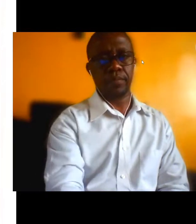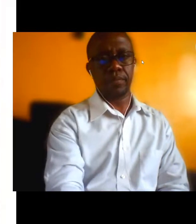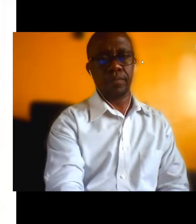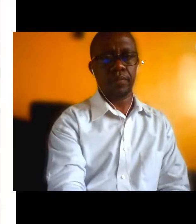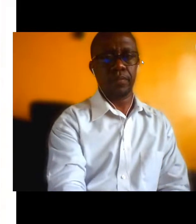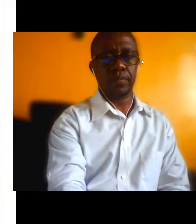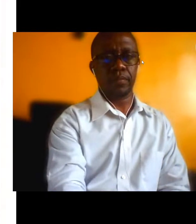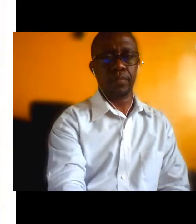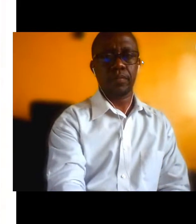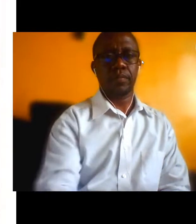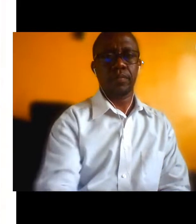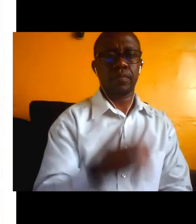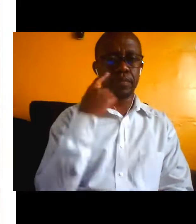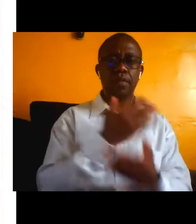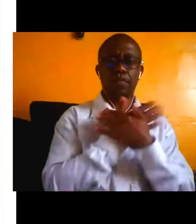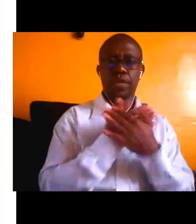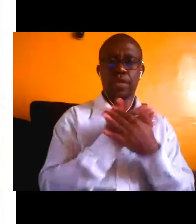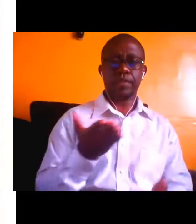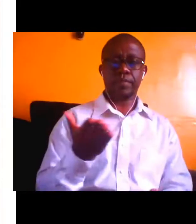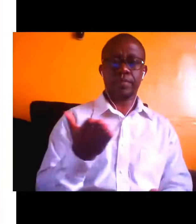Now, colleagues, this is SWOT analysis.